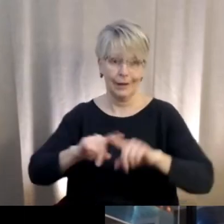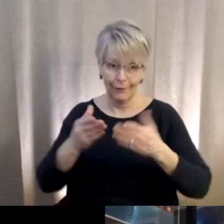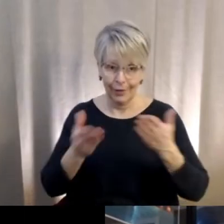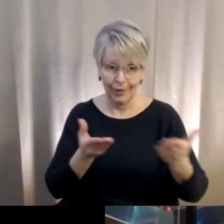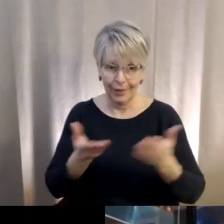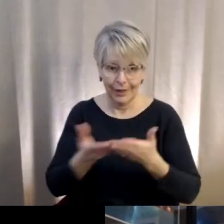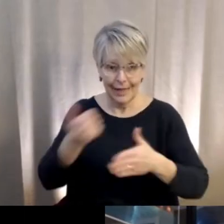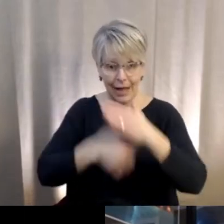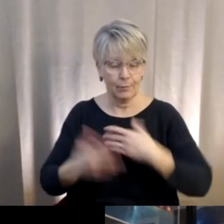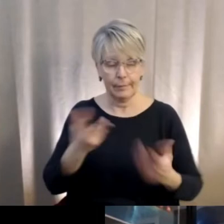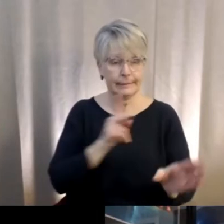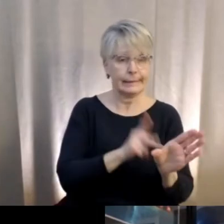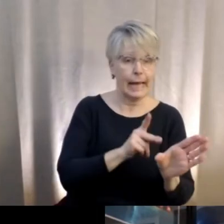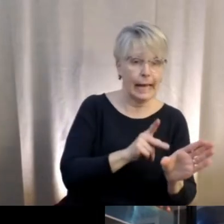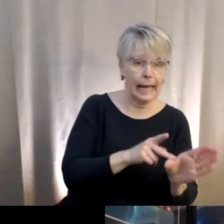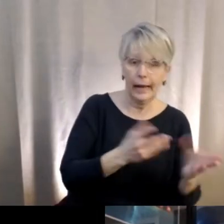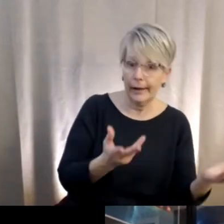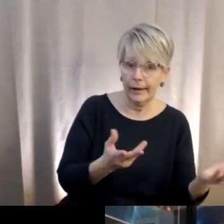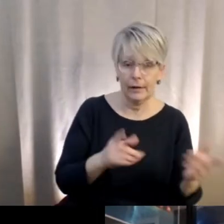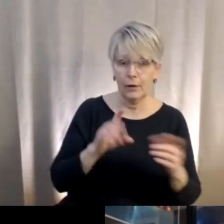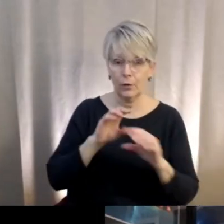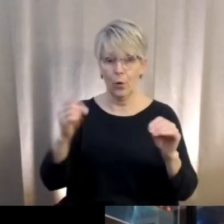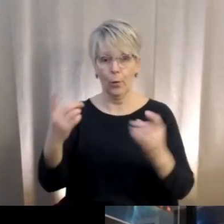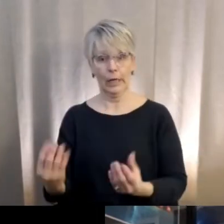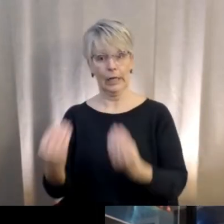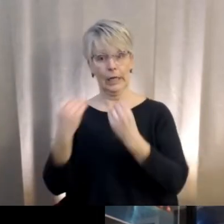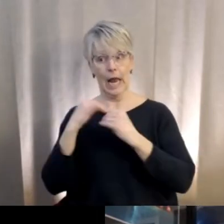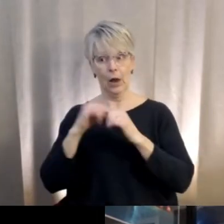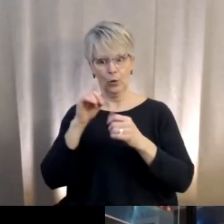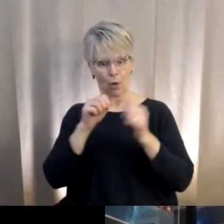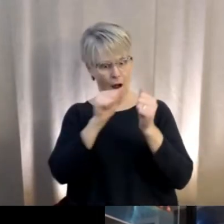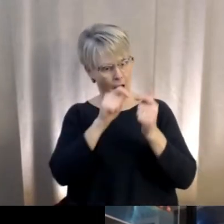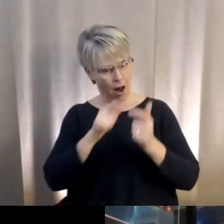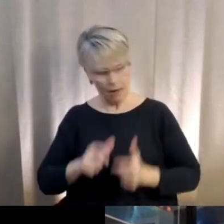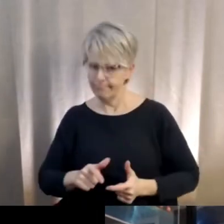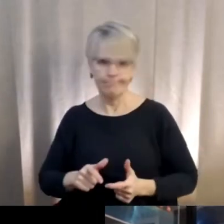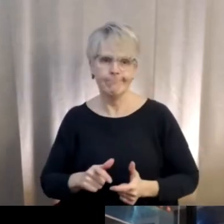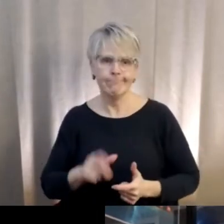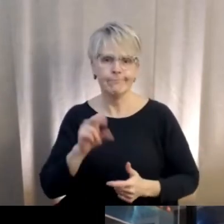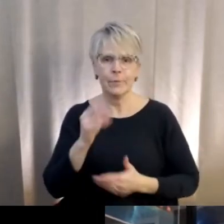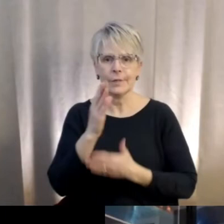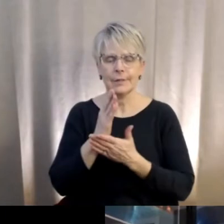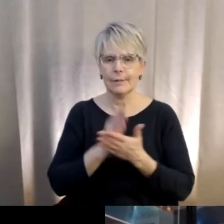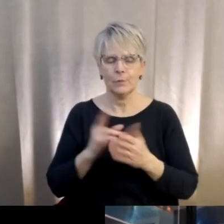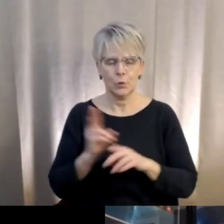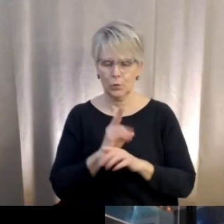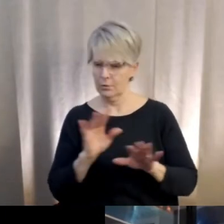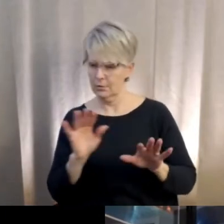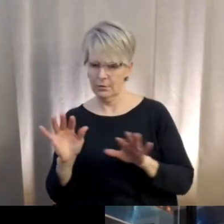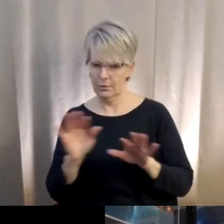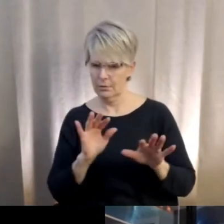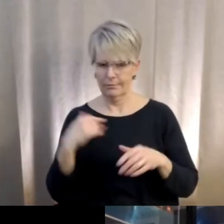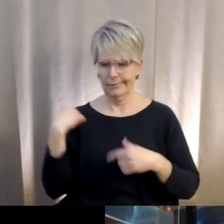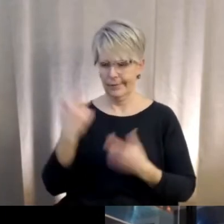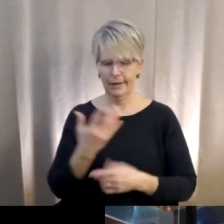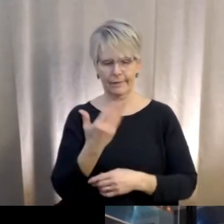alone. You know, no one taught me how to do every one of them. Some of it was just using my, 15 years